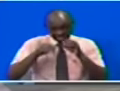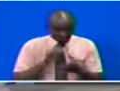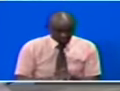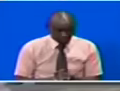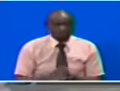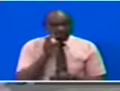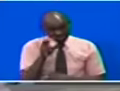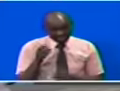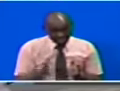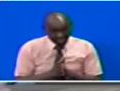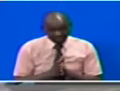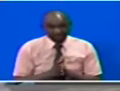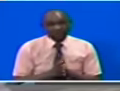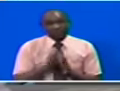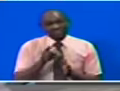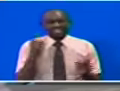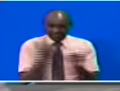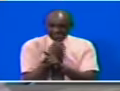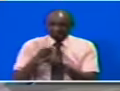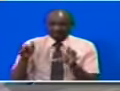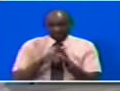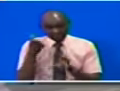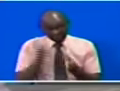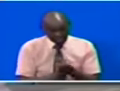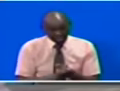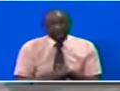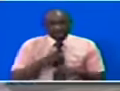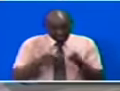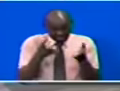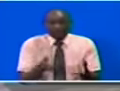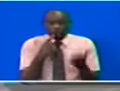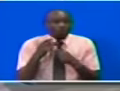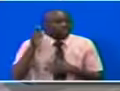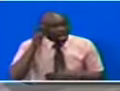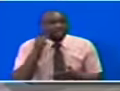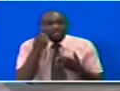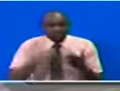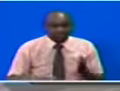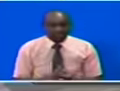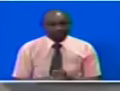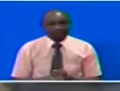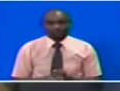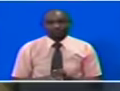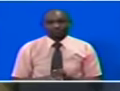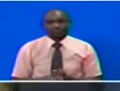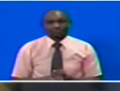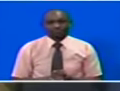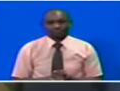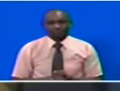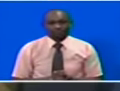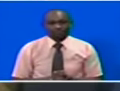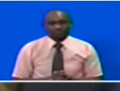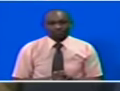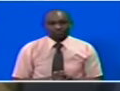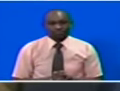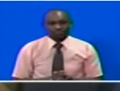see Kibuda Kibwana there. There are various members, Hassan Omar, but he's speaking. Let's cross over there and listen in. Mrs.